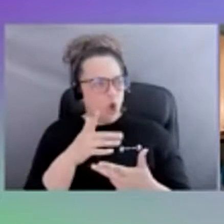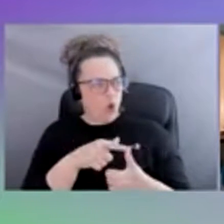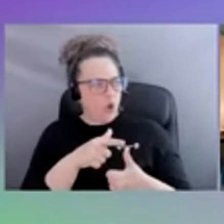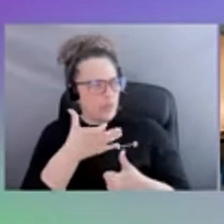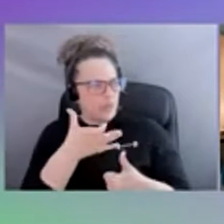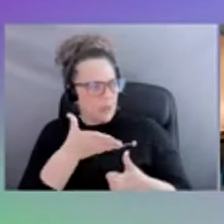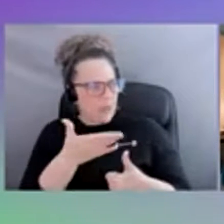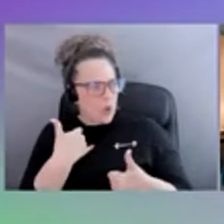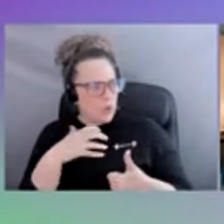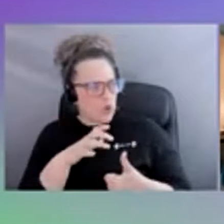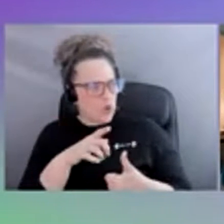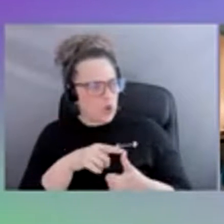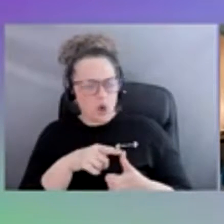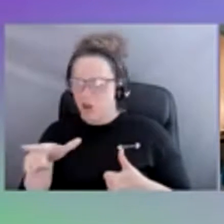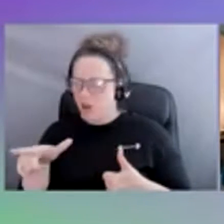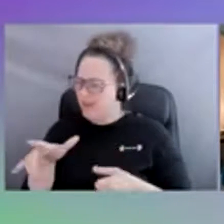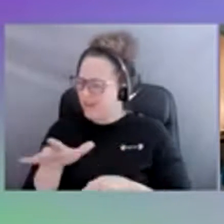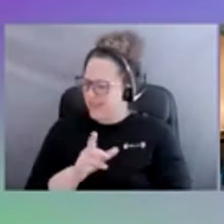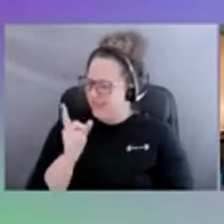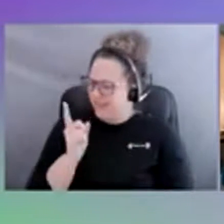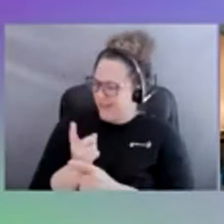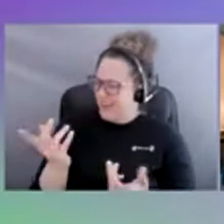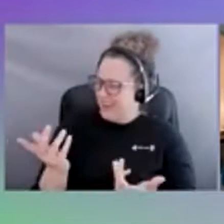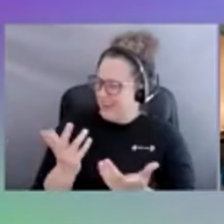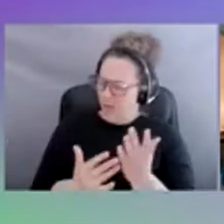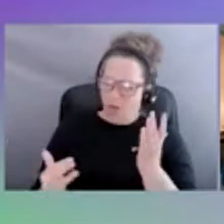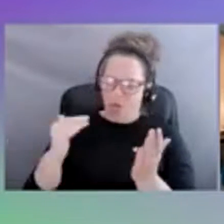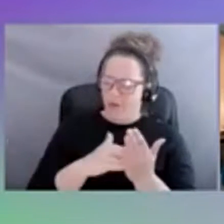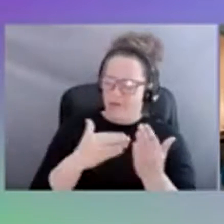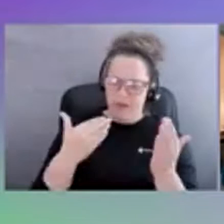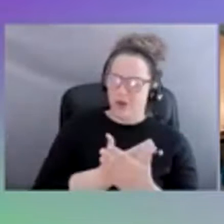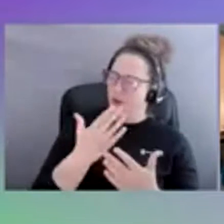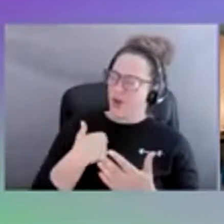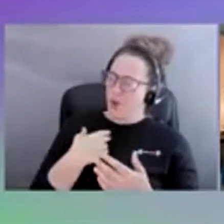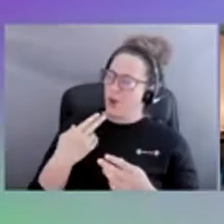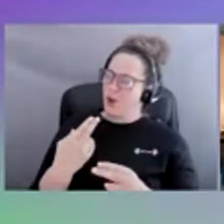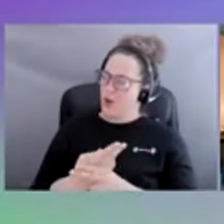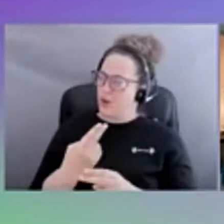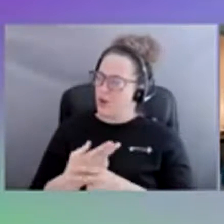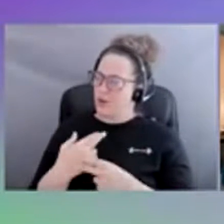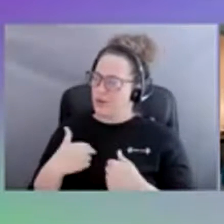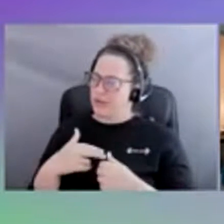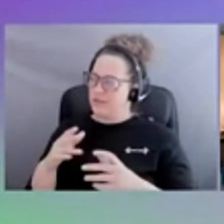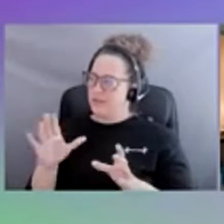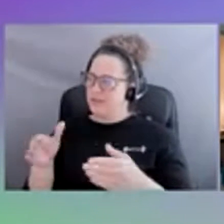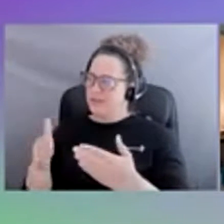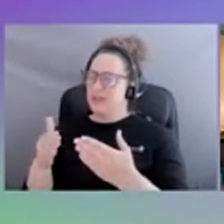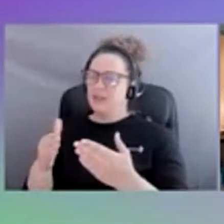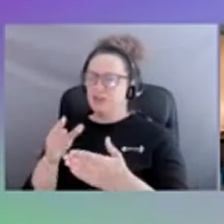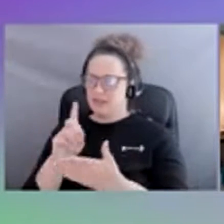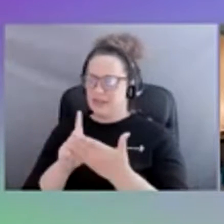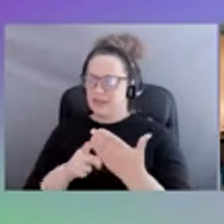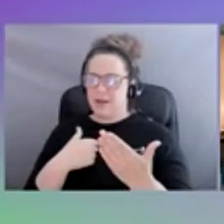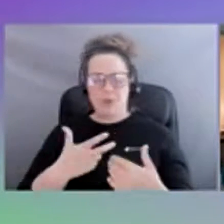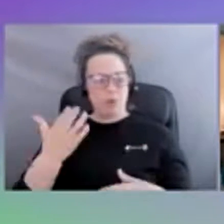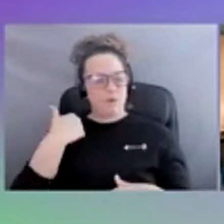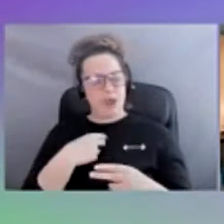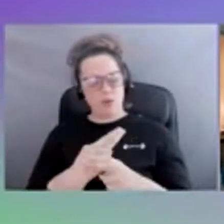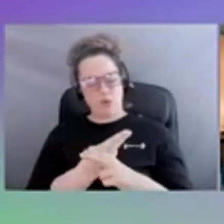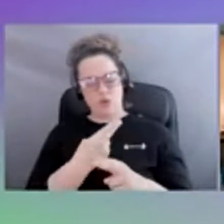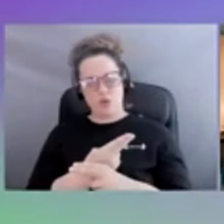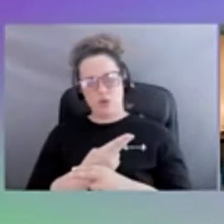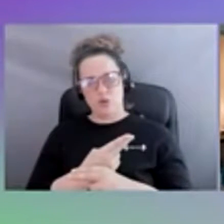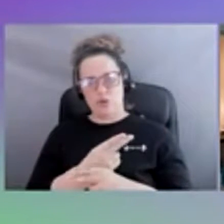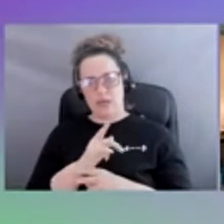we're doing. And I was like, oh, you're totally right. We've been mainly using human-centered design where I am now, but previously I was able to use